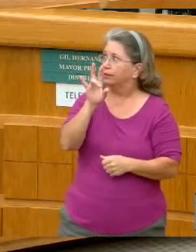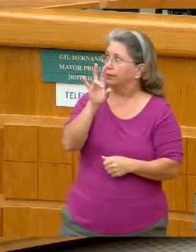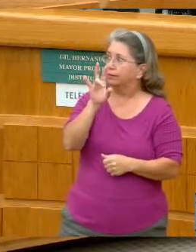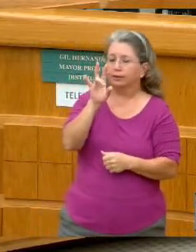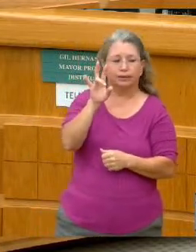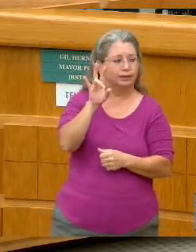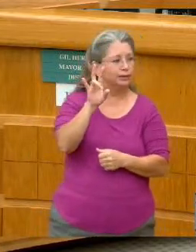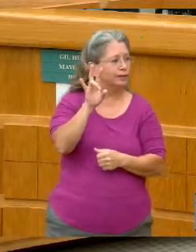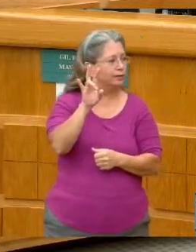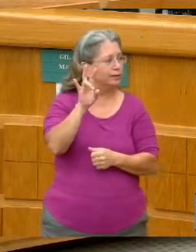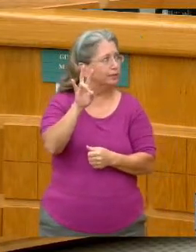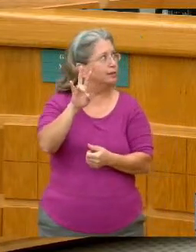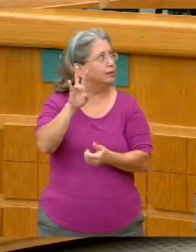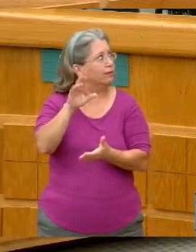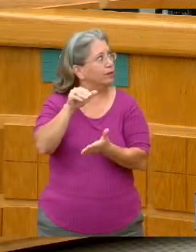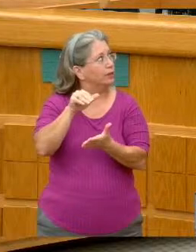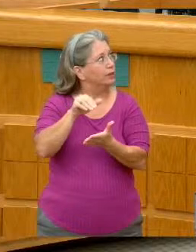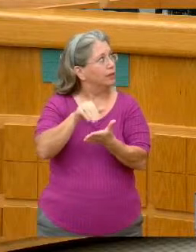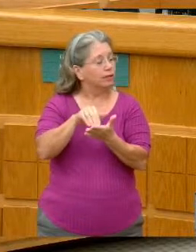with PCR tests,